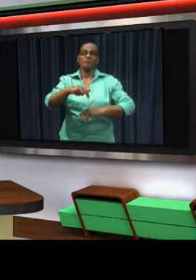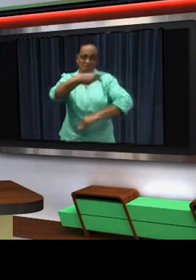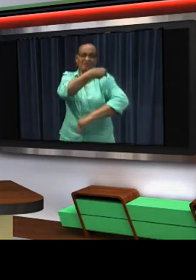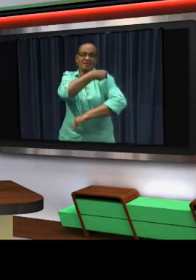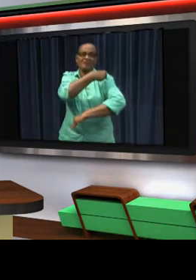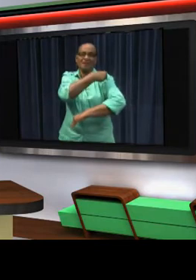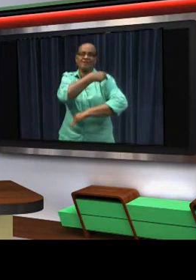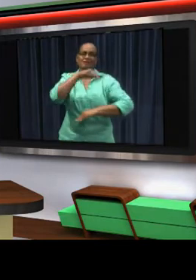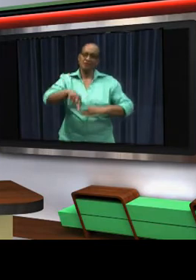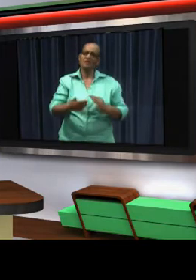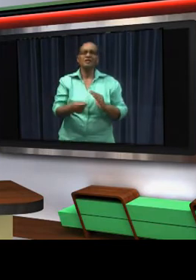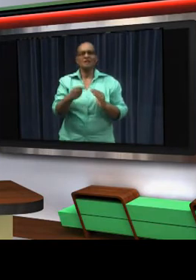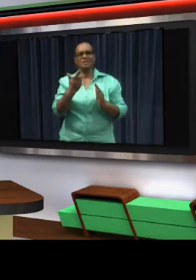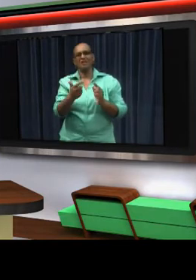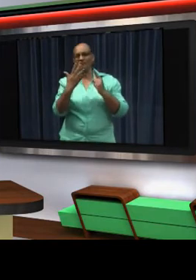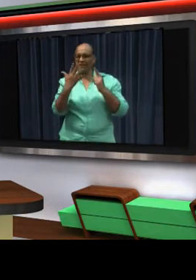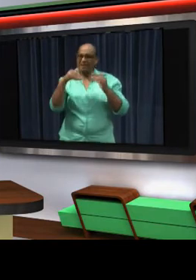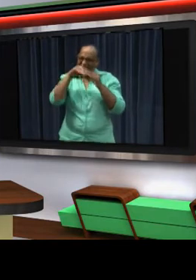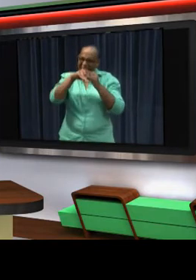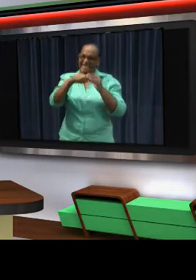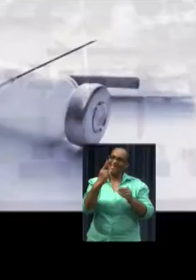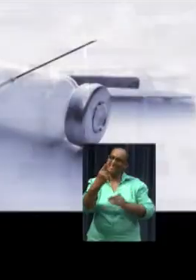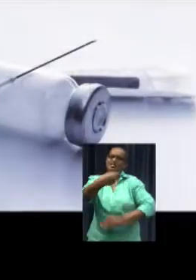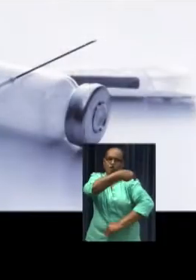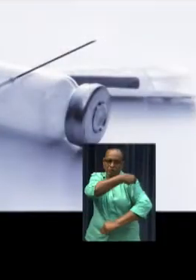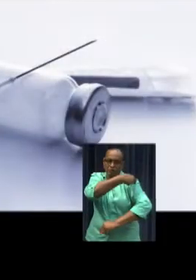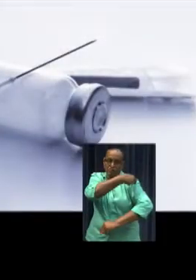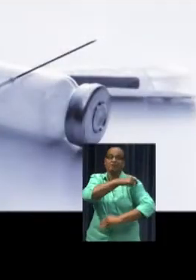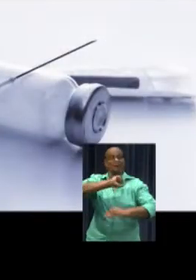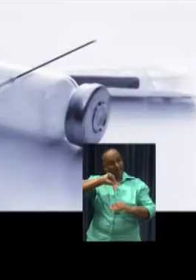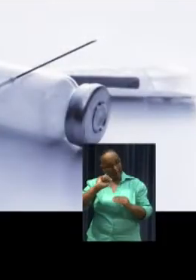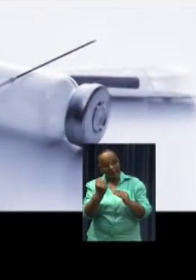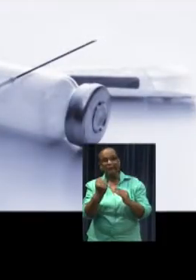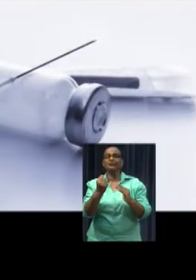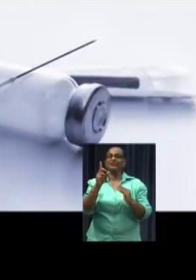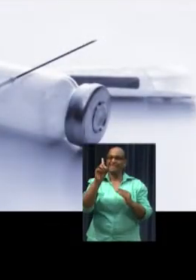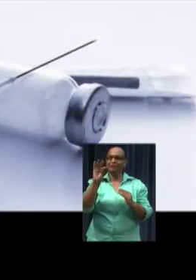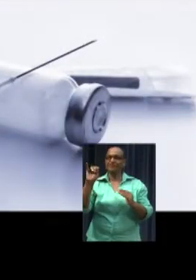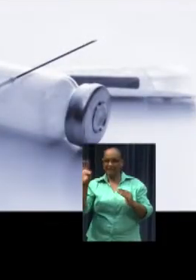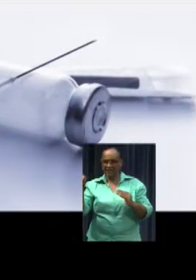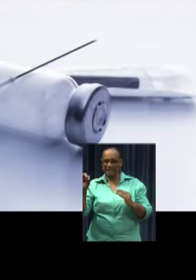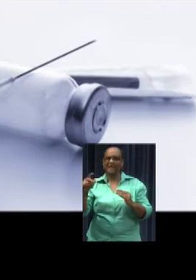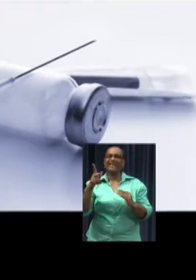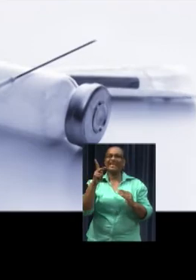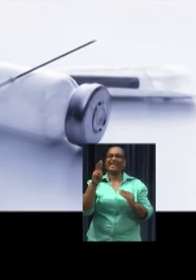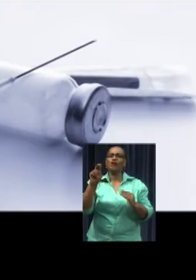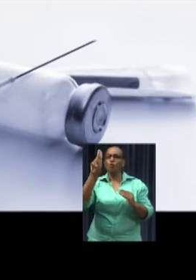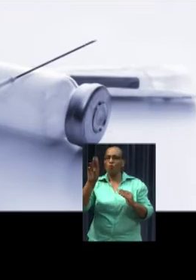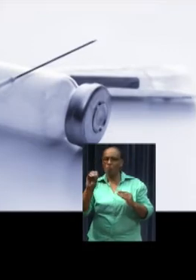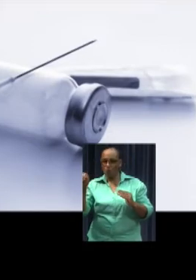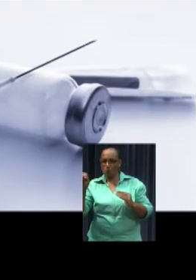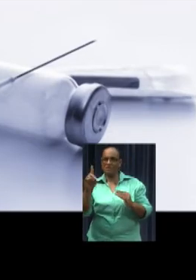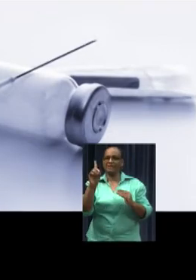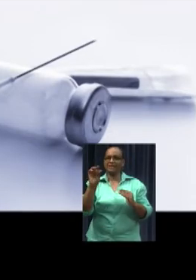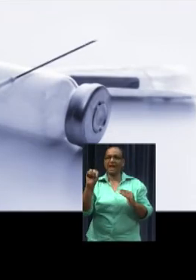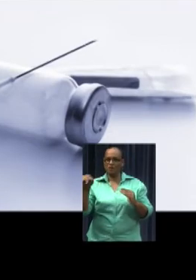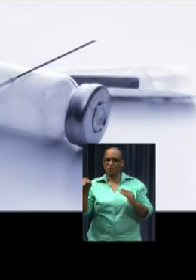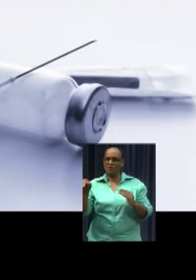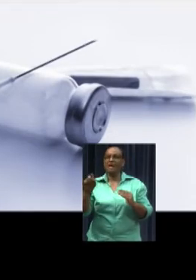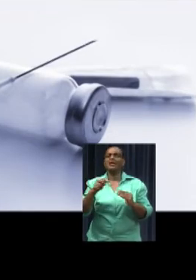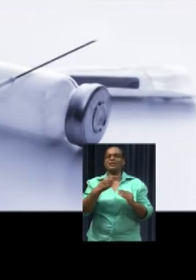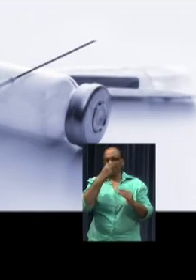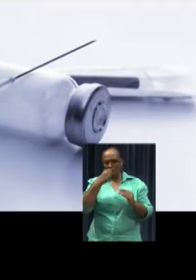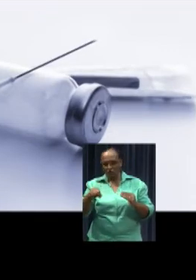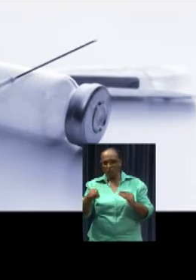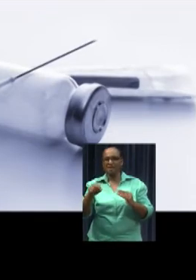The vaccines arrived on Wednesday. The pentevolent vaccine is a 5-in-1 vaccine that can prevent difteria,